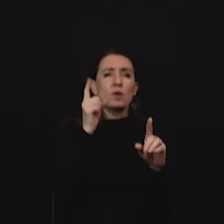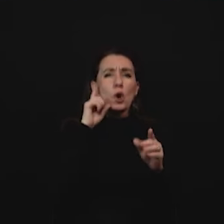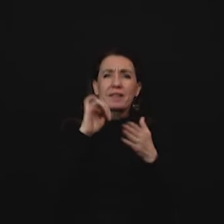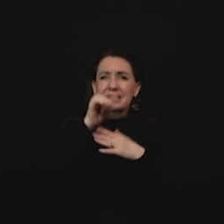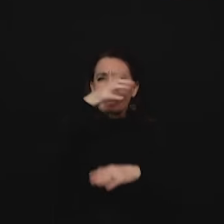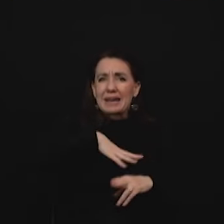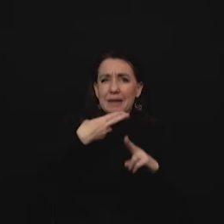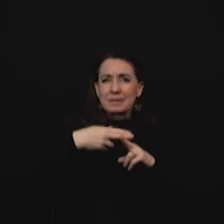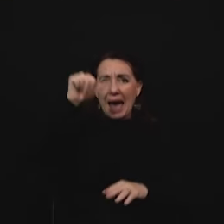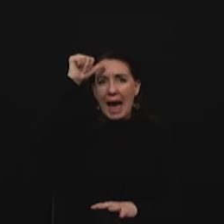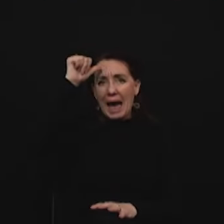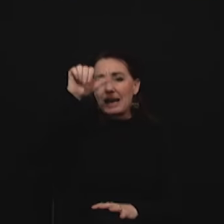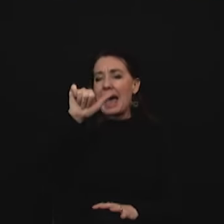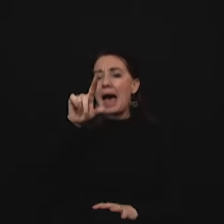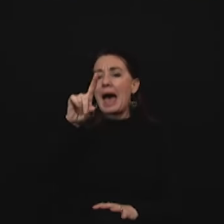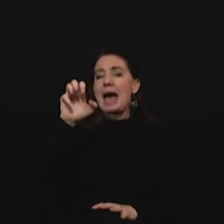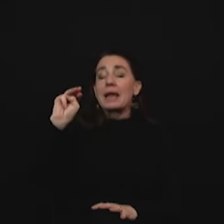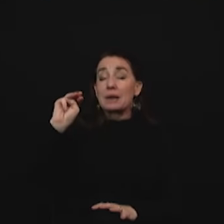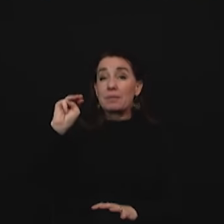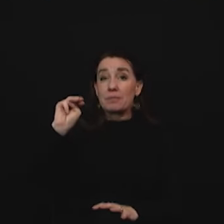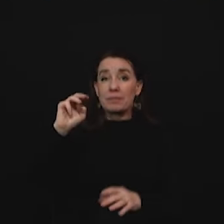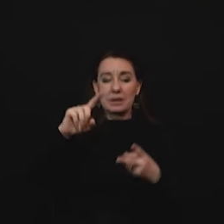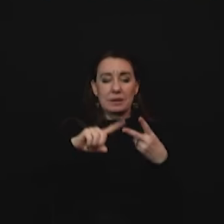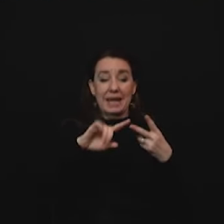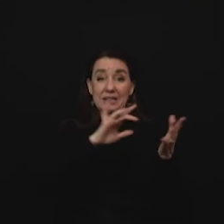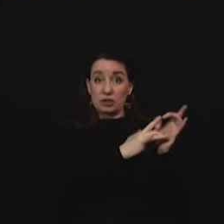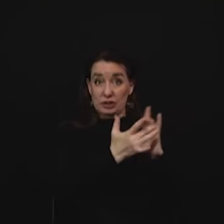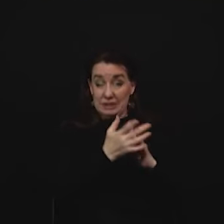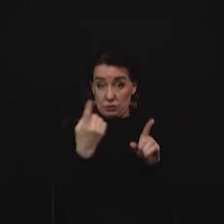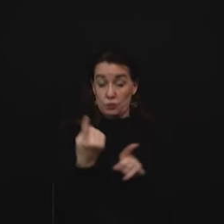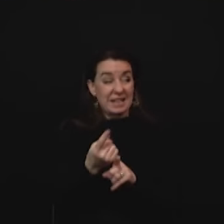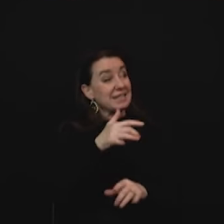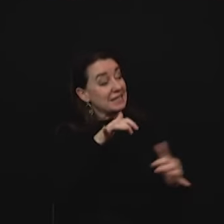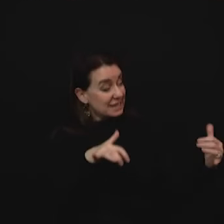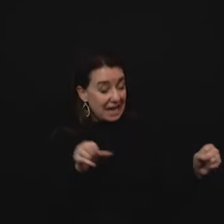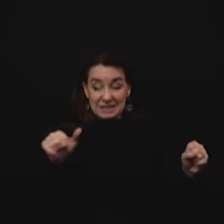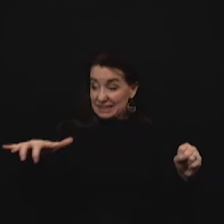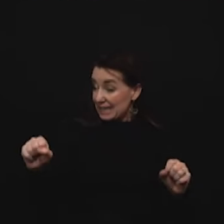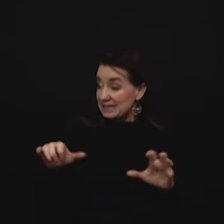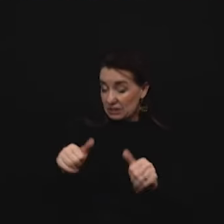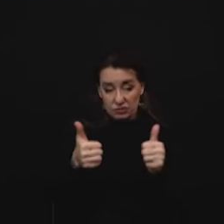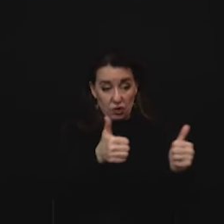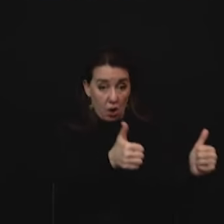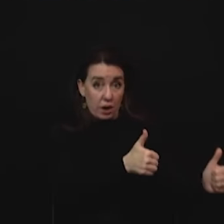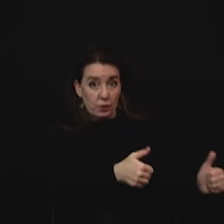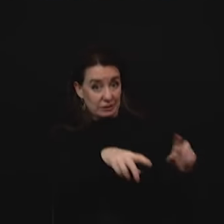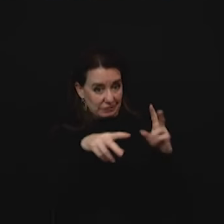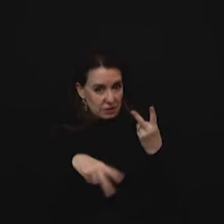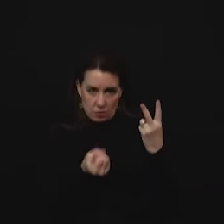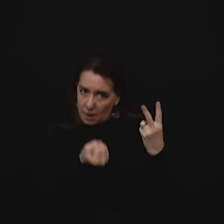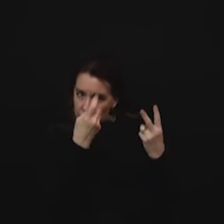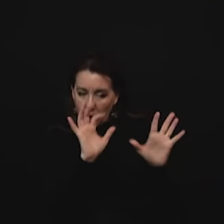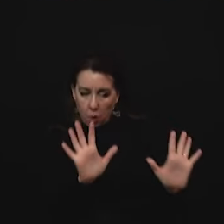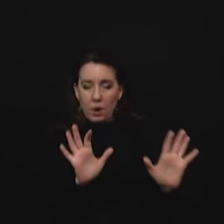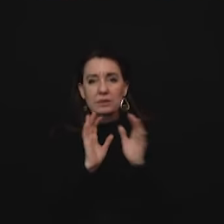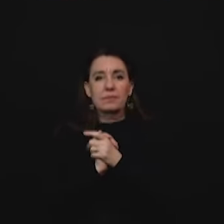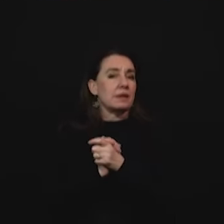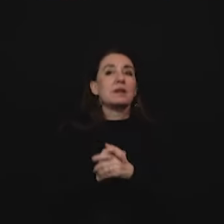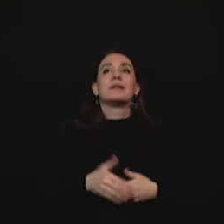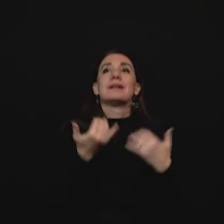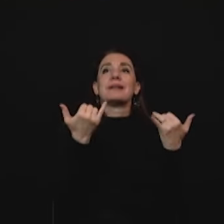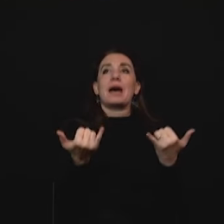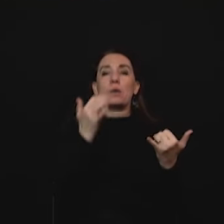named Adam? Yes. Okay. And you ever heard of this guy named Jesus? Yes. Okay. Good deal. We're two for two so far. All right. So